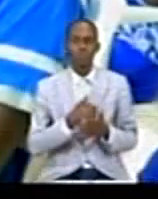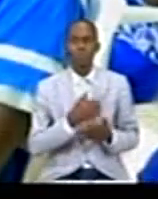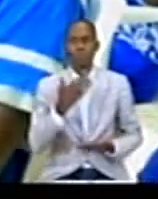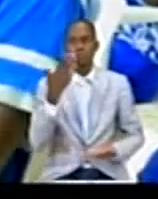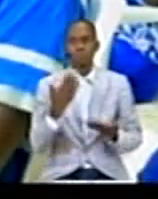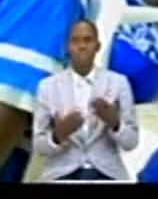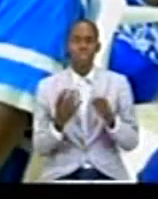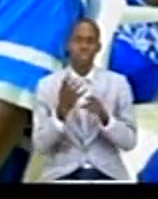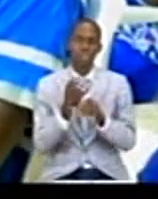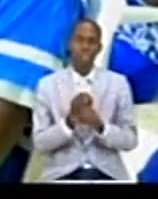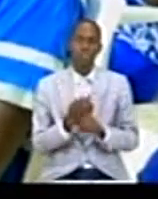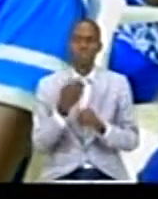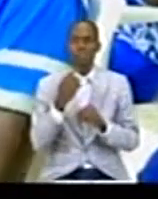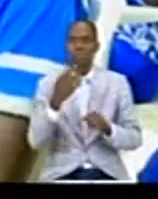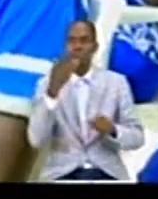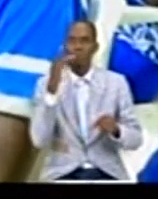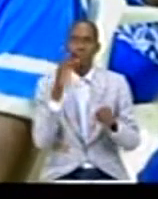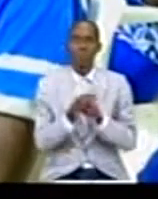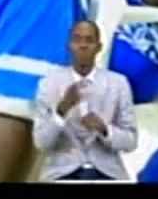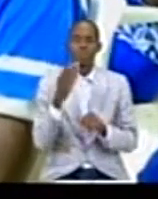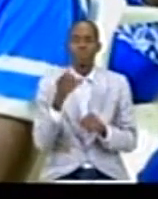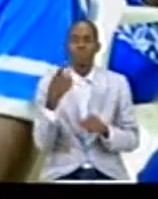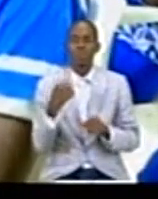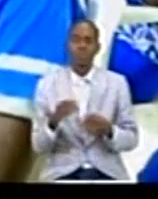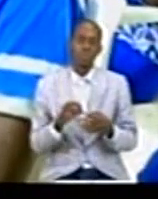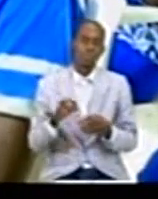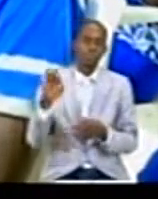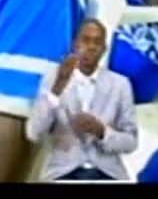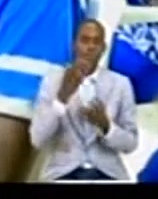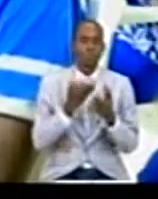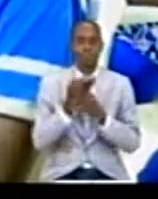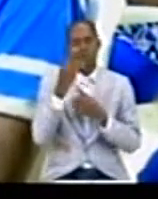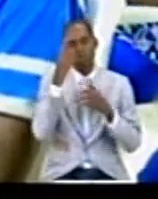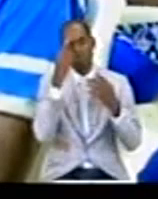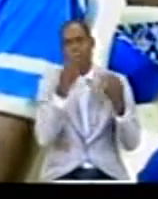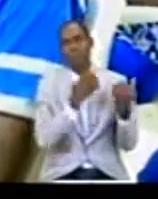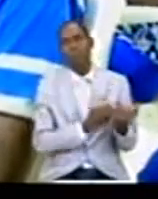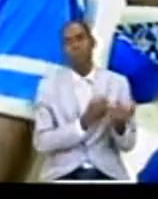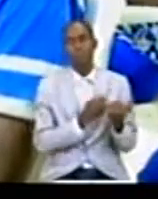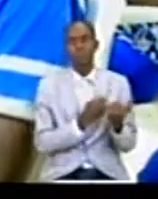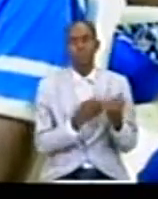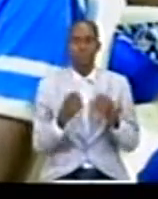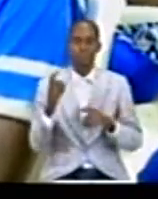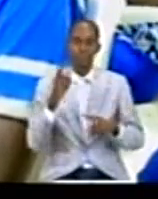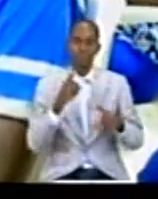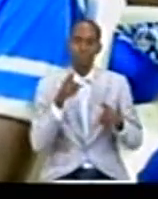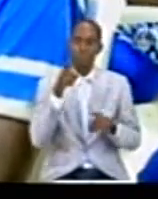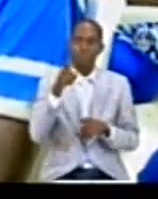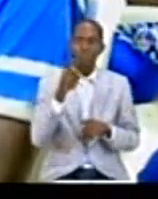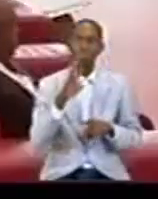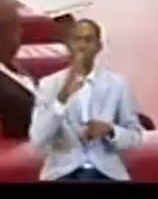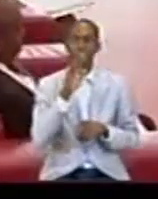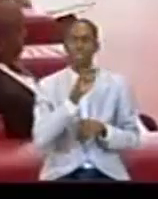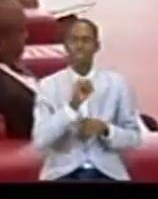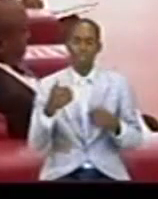the promise of the Spirit through faith. Somebody, there is a possessor today.